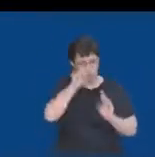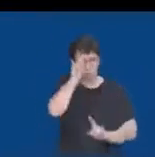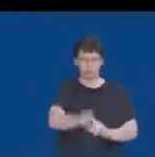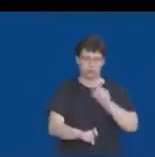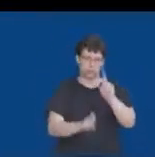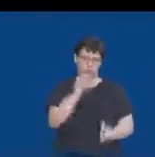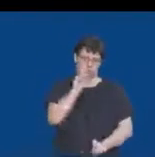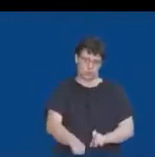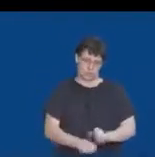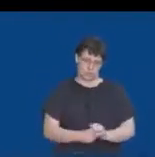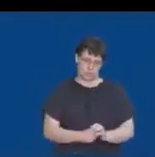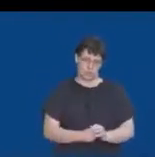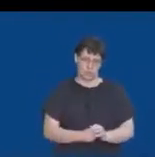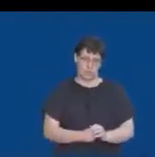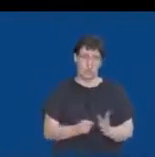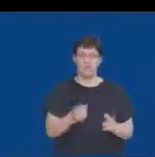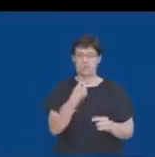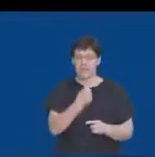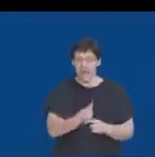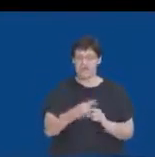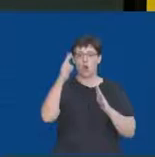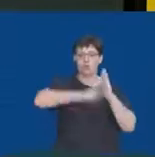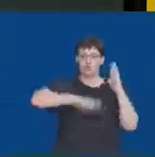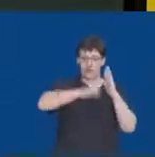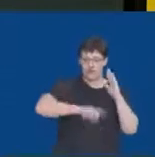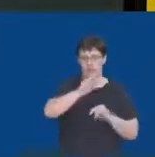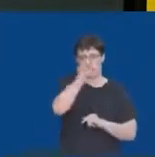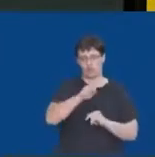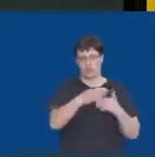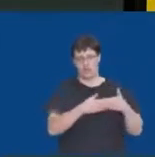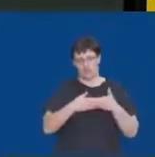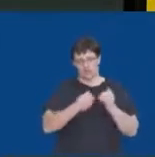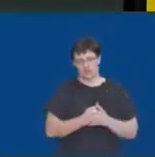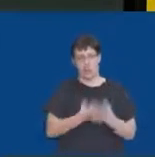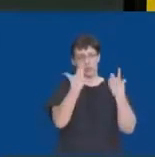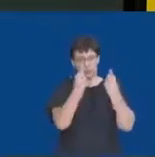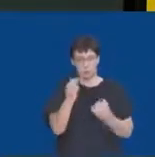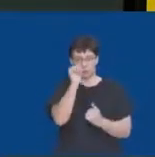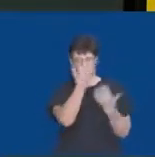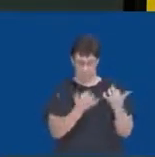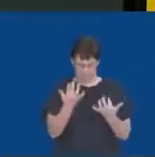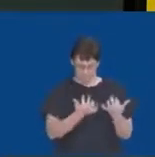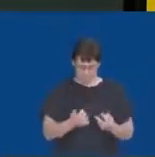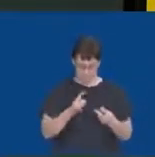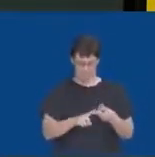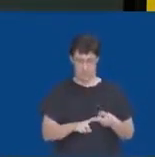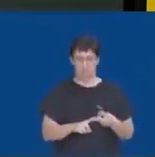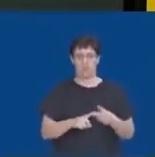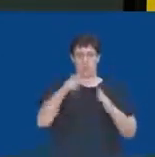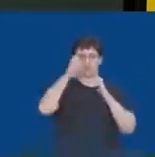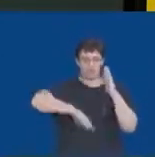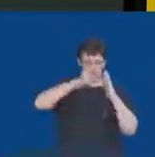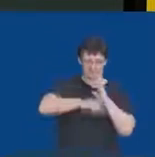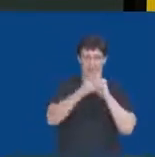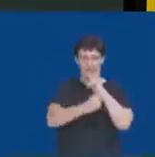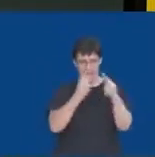carefully. In fact, I'm going to say read the question carefully, do your calculation, reread